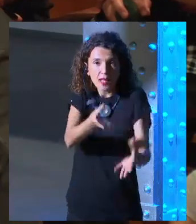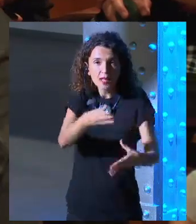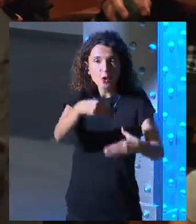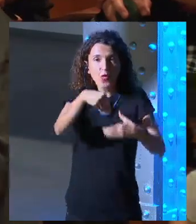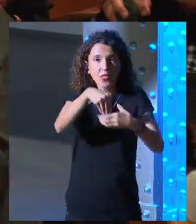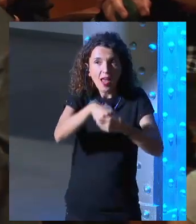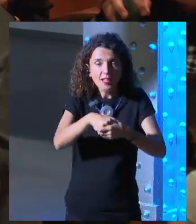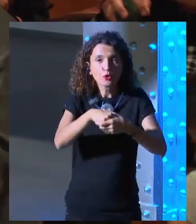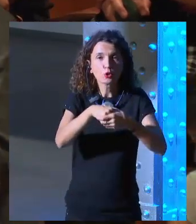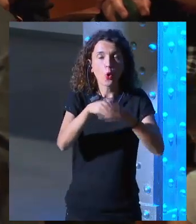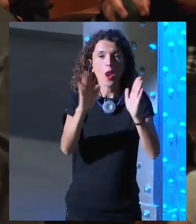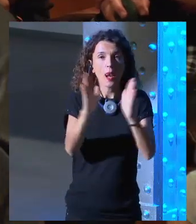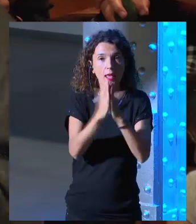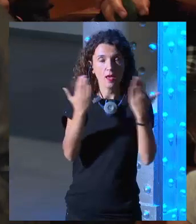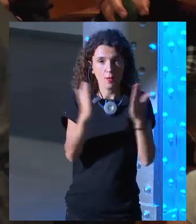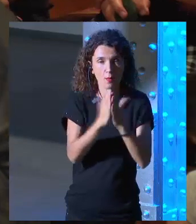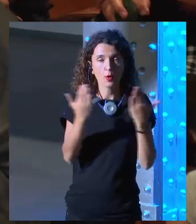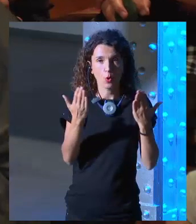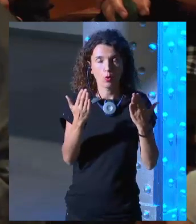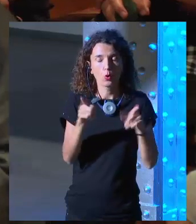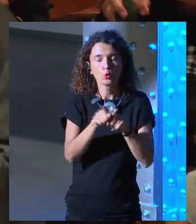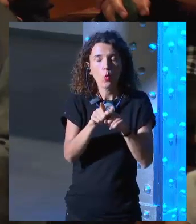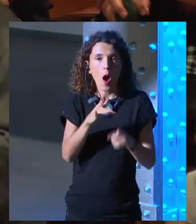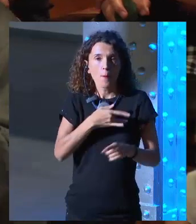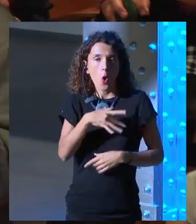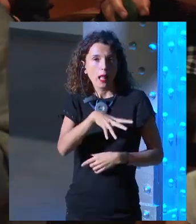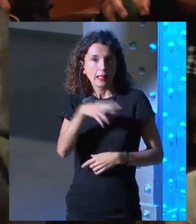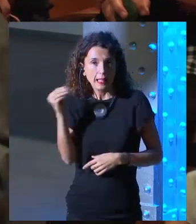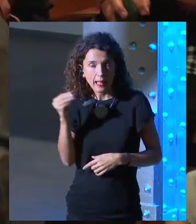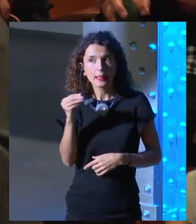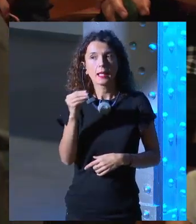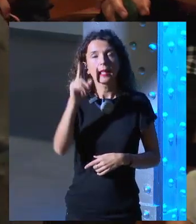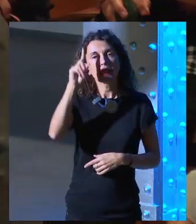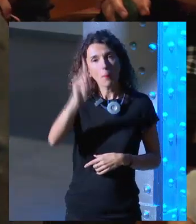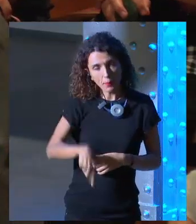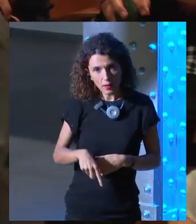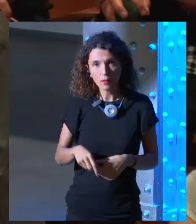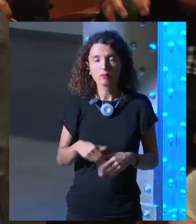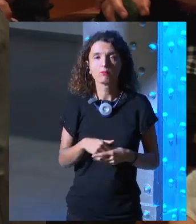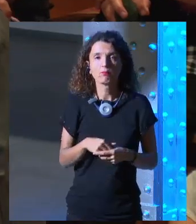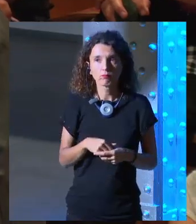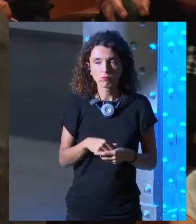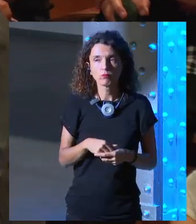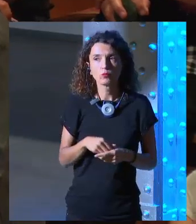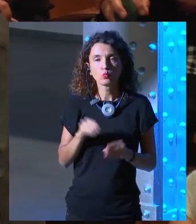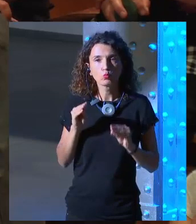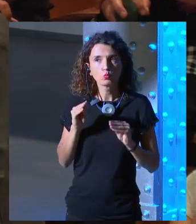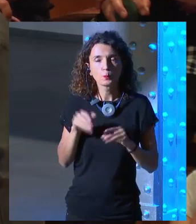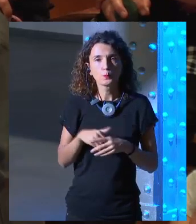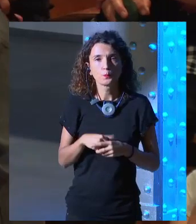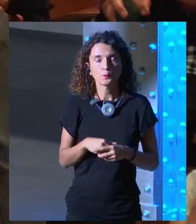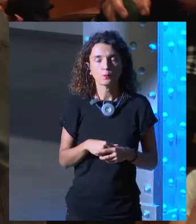quartets themselves and your understanding of them, but also your appreciation of